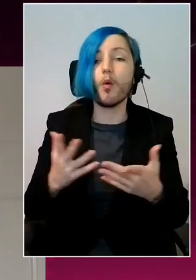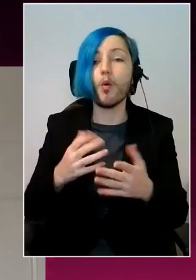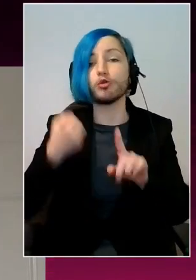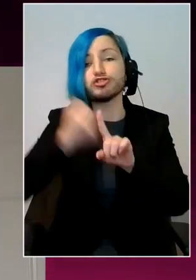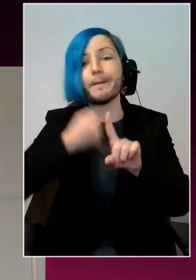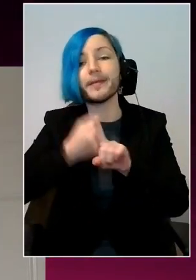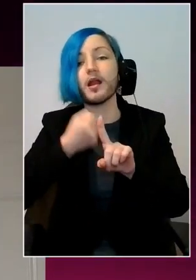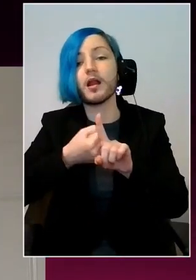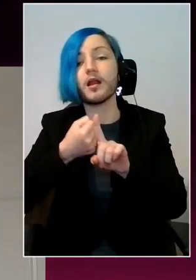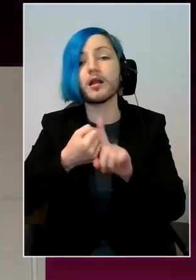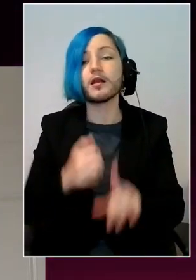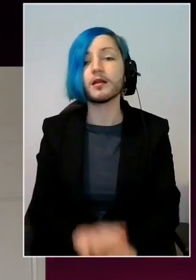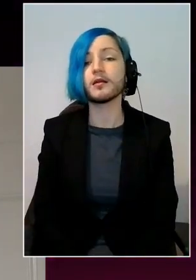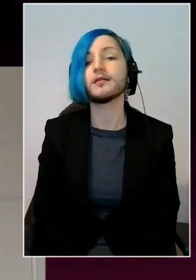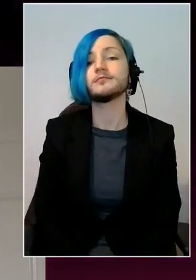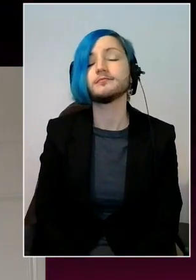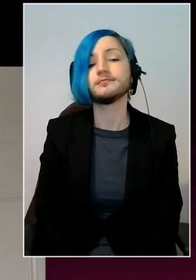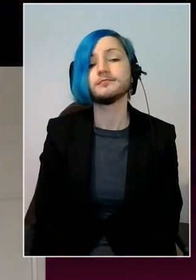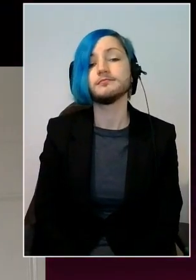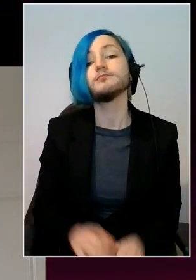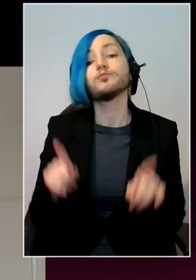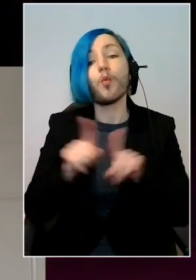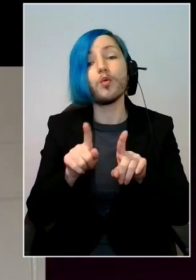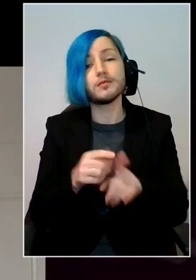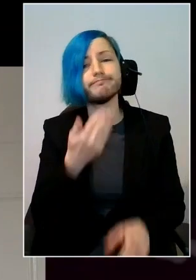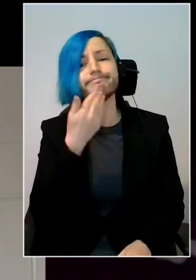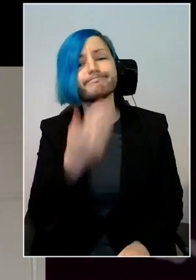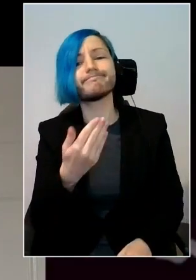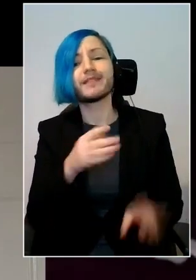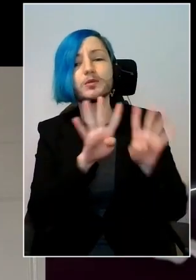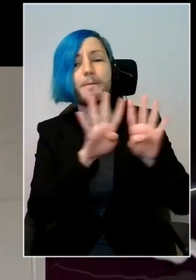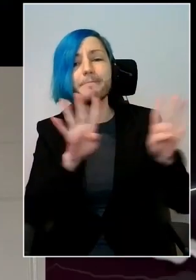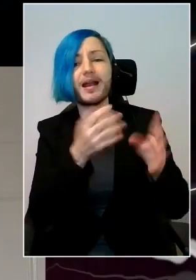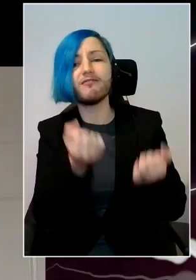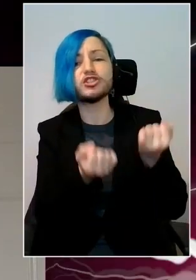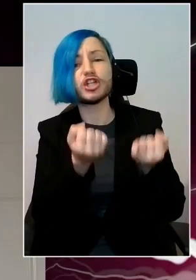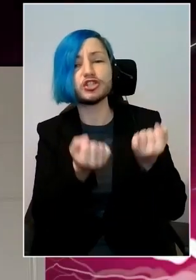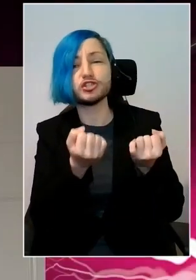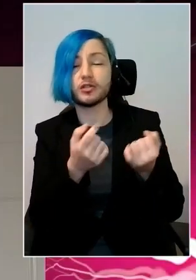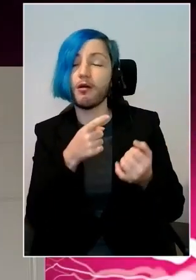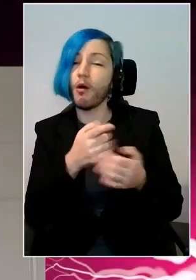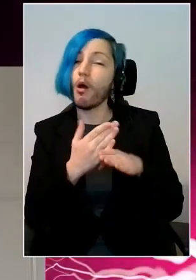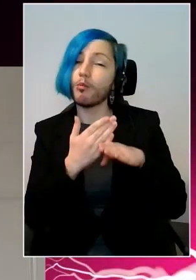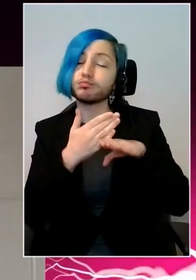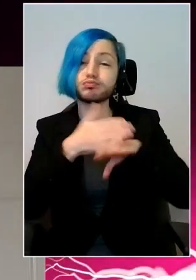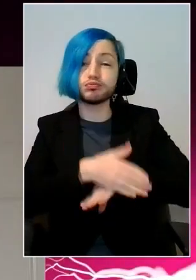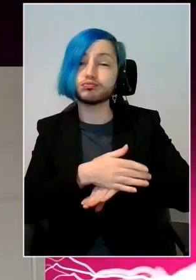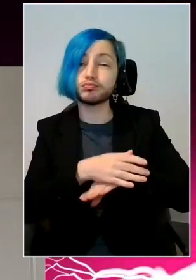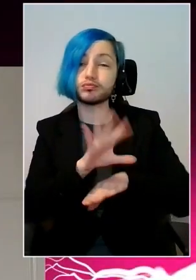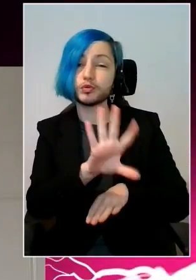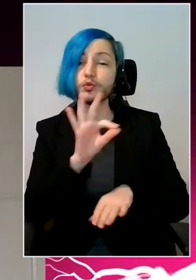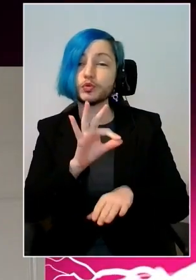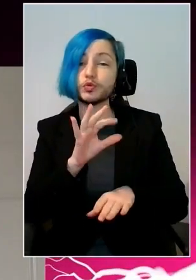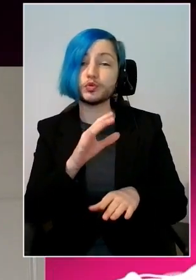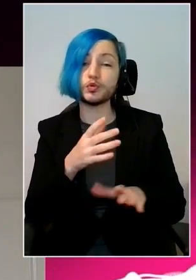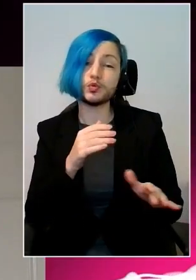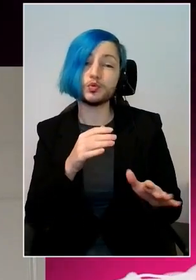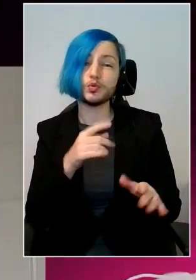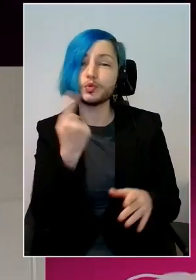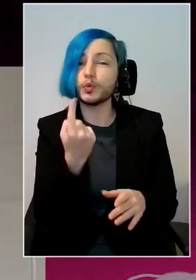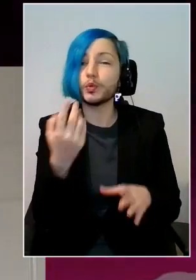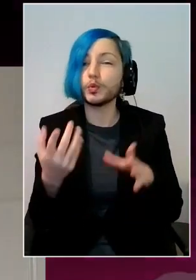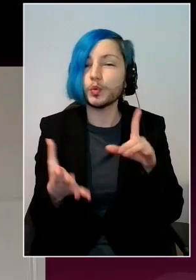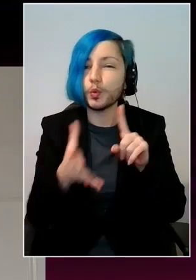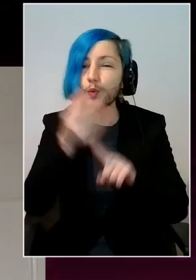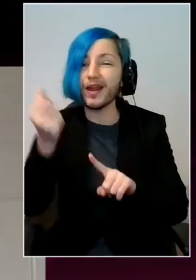I want to applaud also our judging panels. It's a really difficult job to select the winners because of the high quality of the entrants